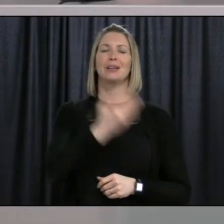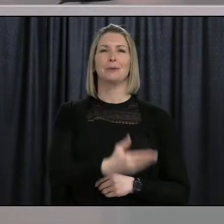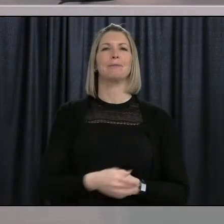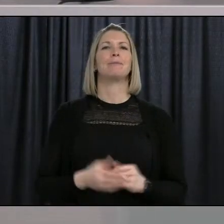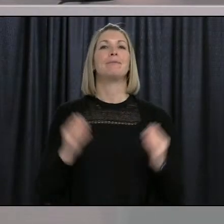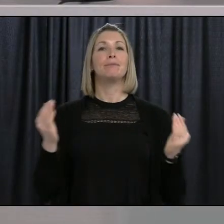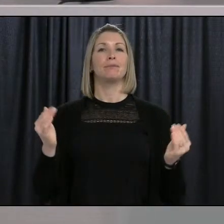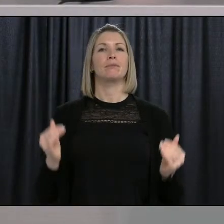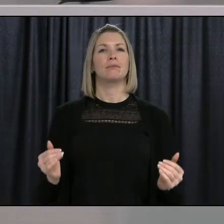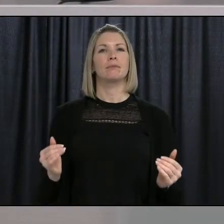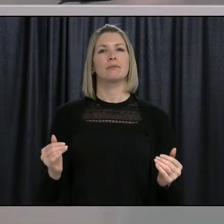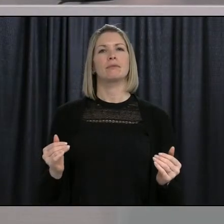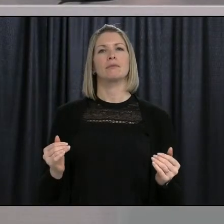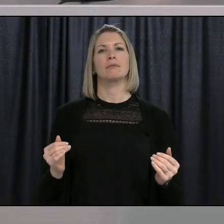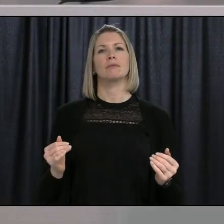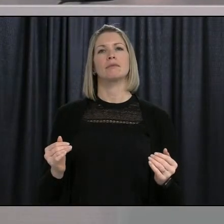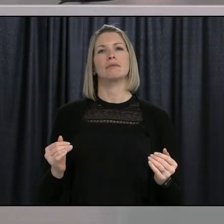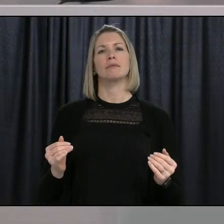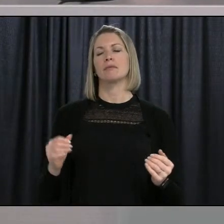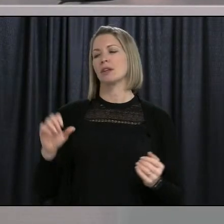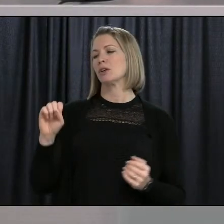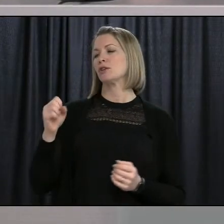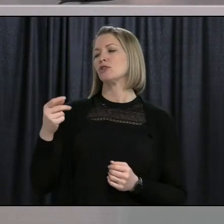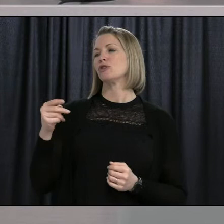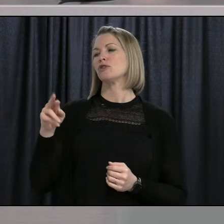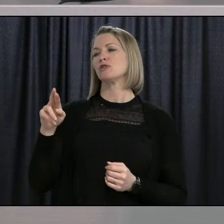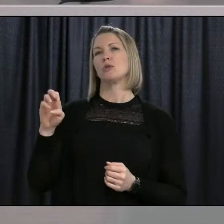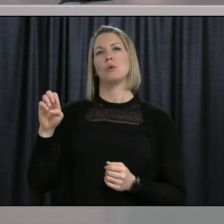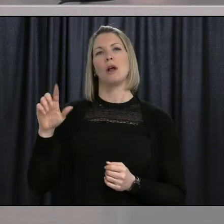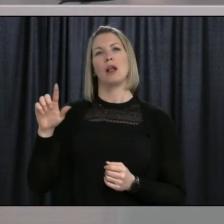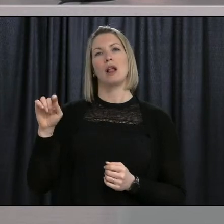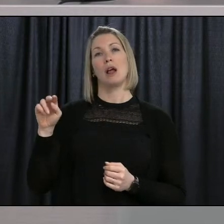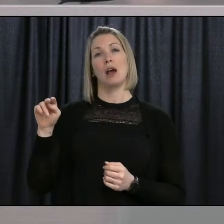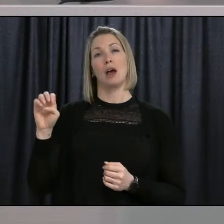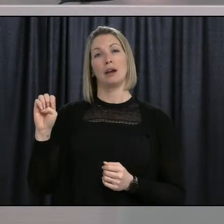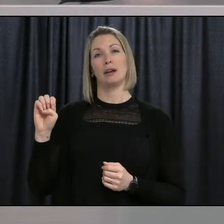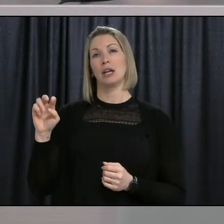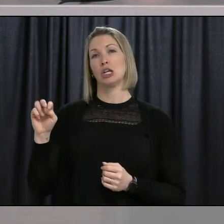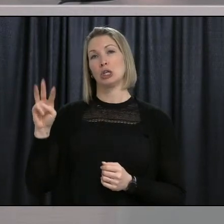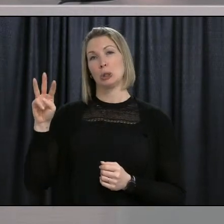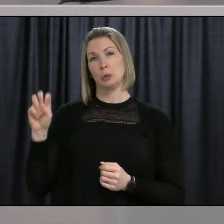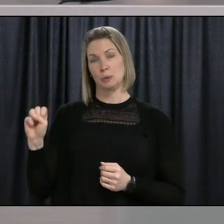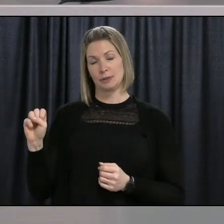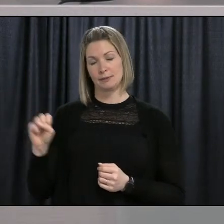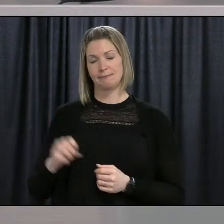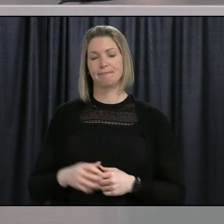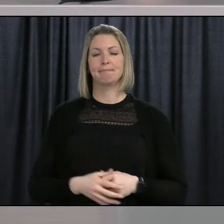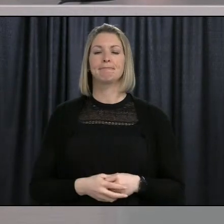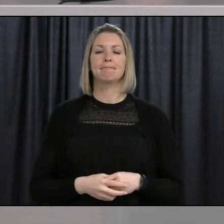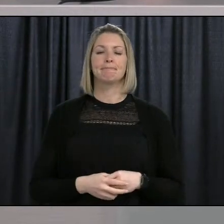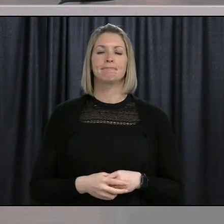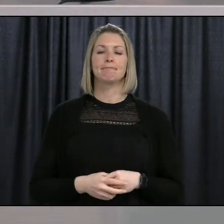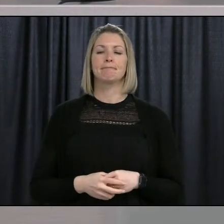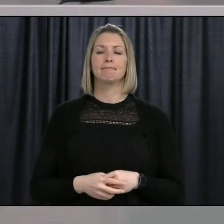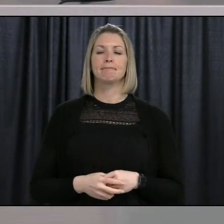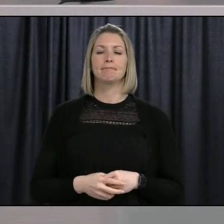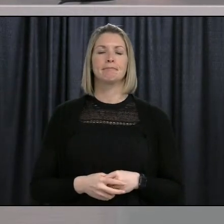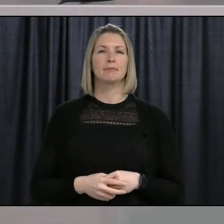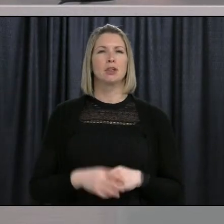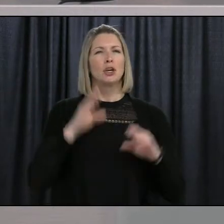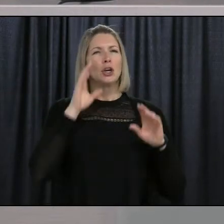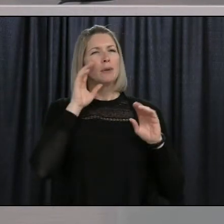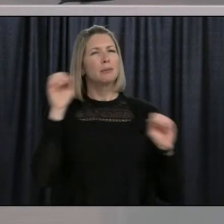Our next questions are from Roger Bill with the Shoreline News. Please go ahead. A question for Premier